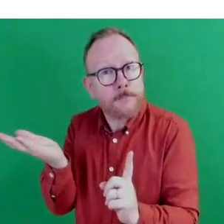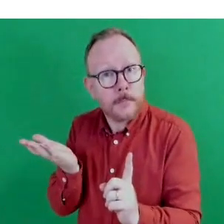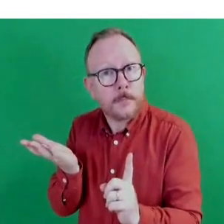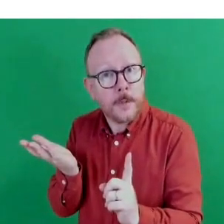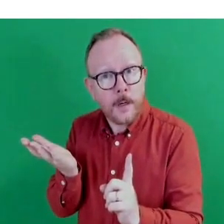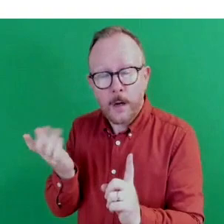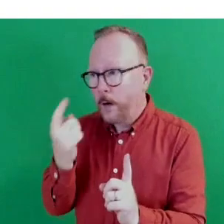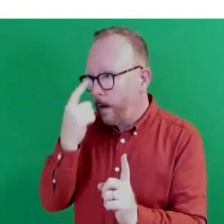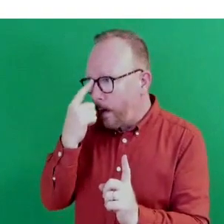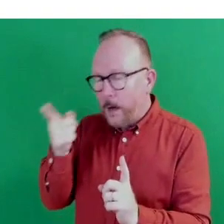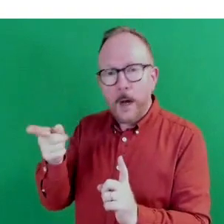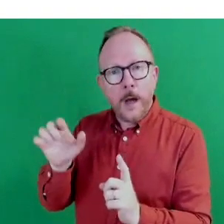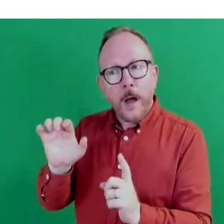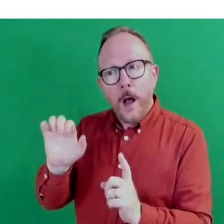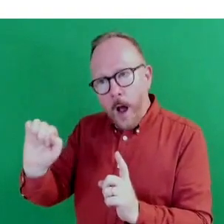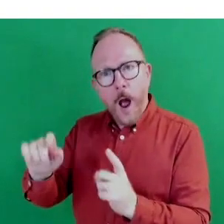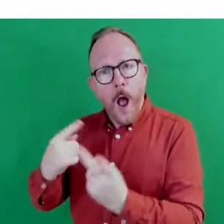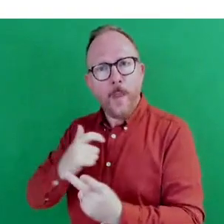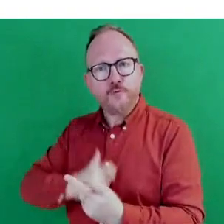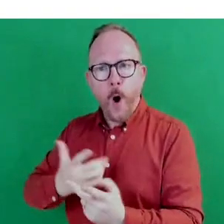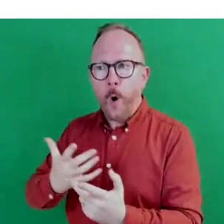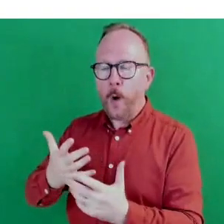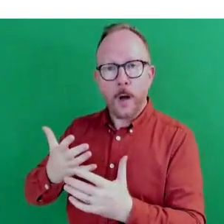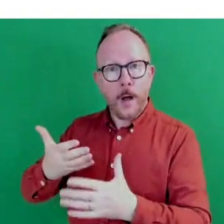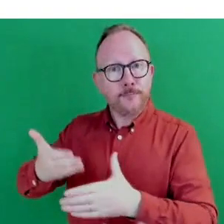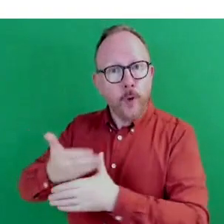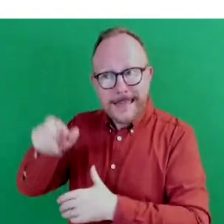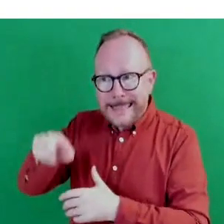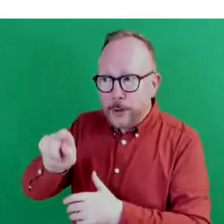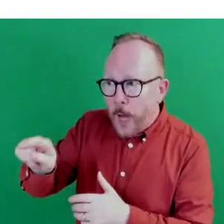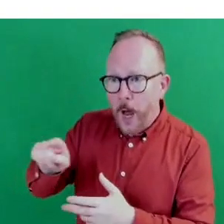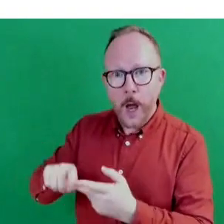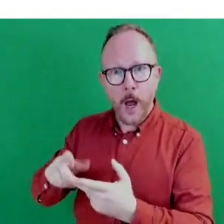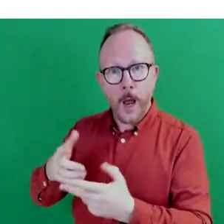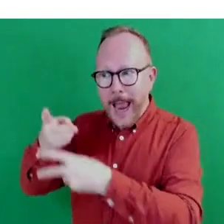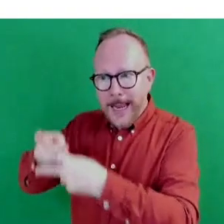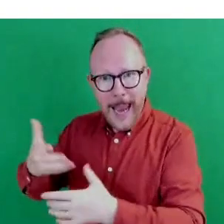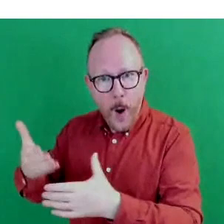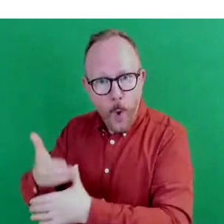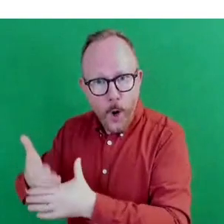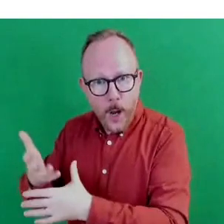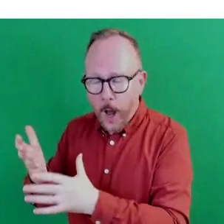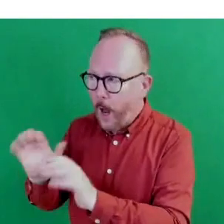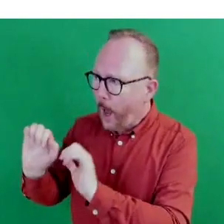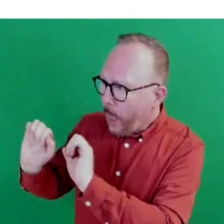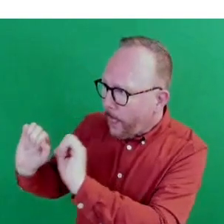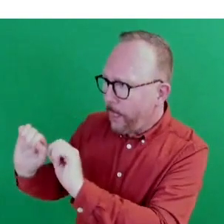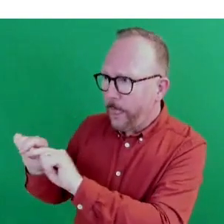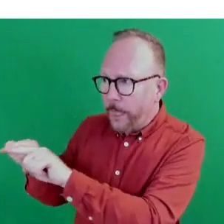care workers have their own roles that they kind of need to take care of. So it's, as Millie